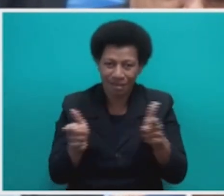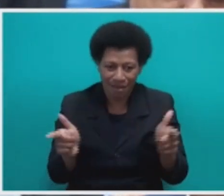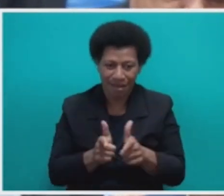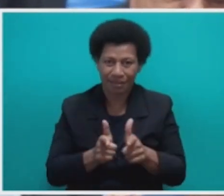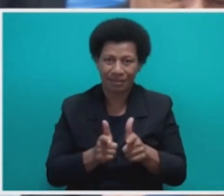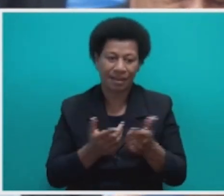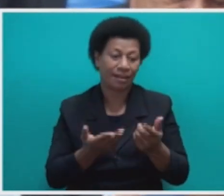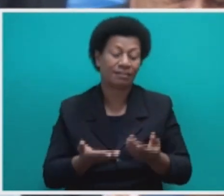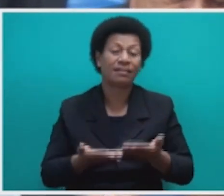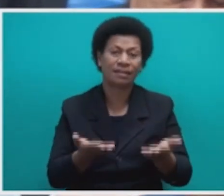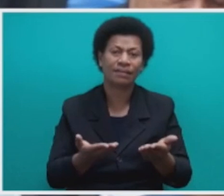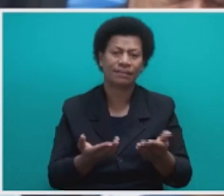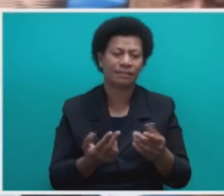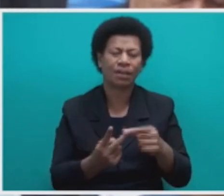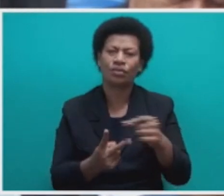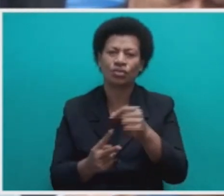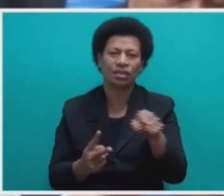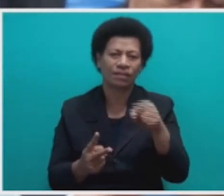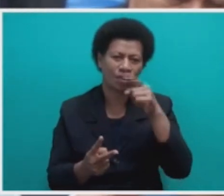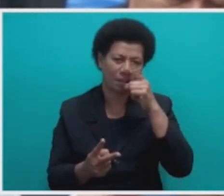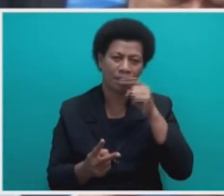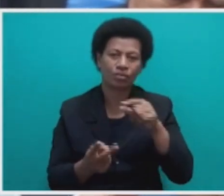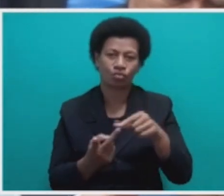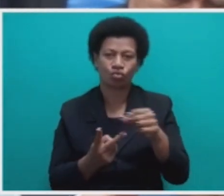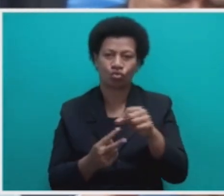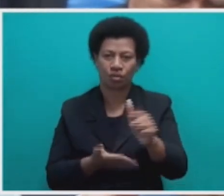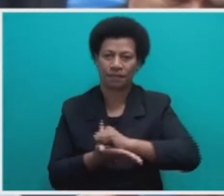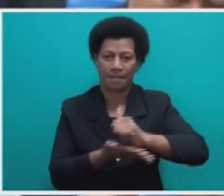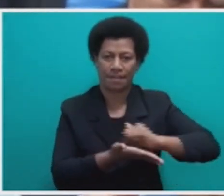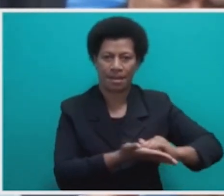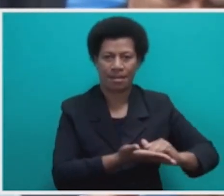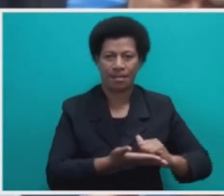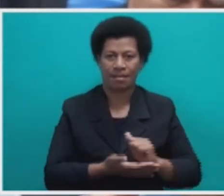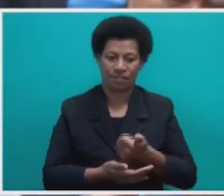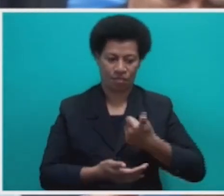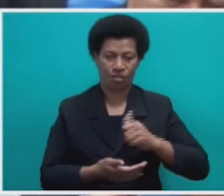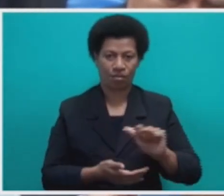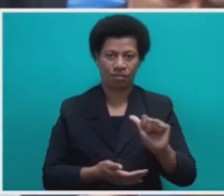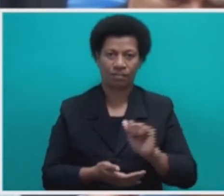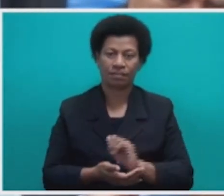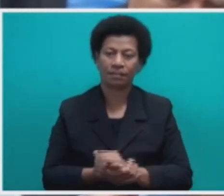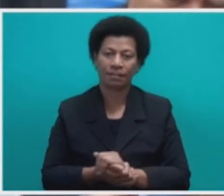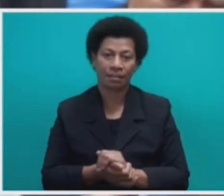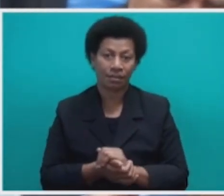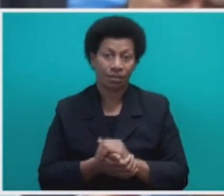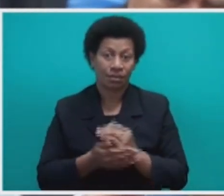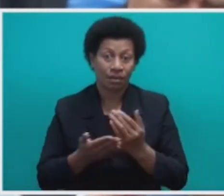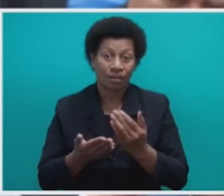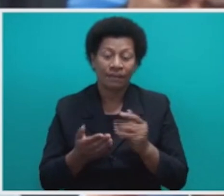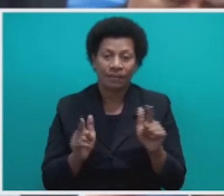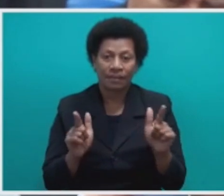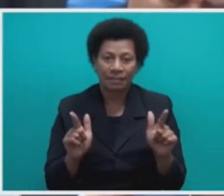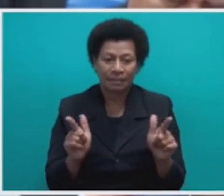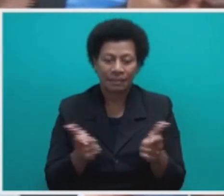greater choice to consumers. So in the budget, Mr. Speaker, we recognize and we reduce